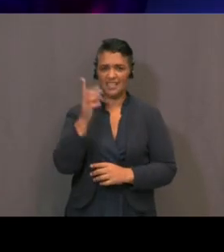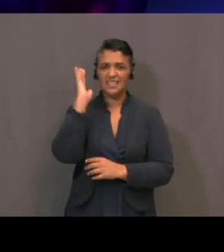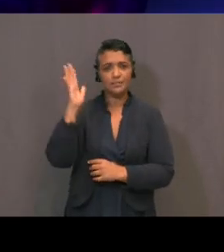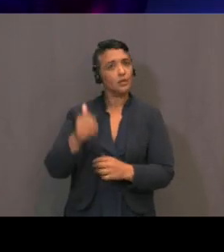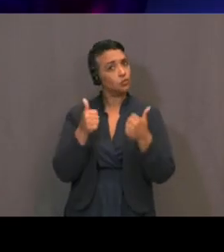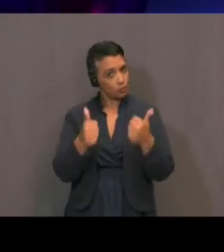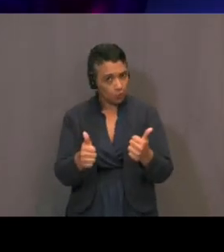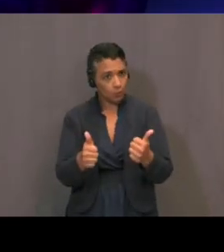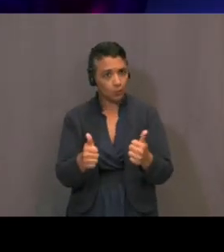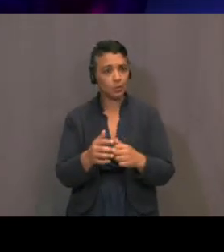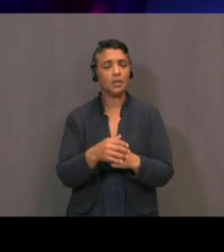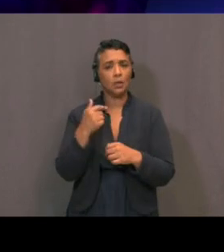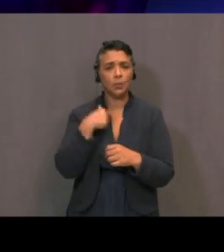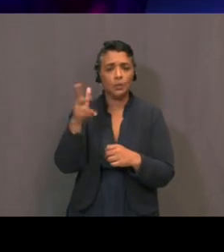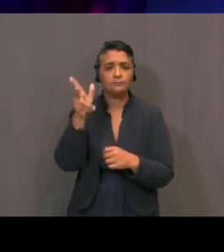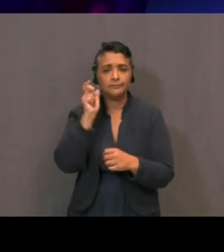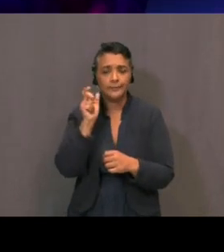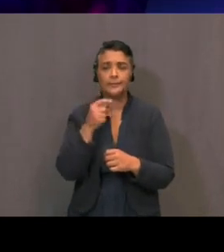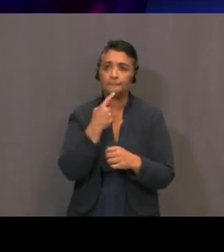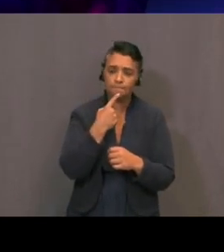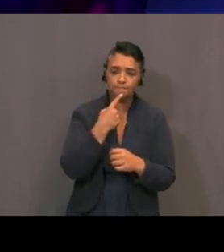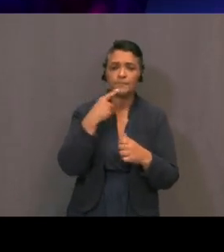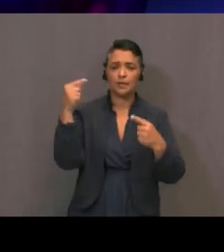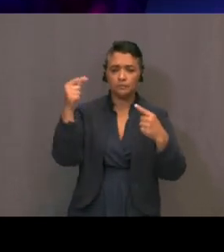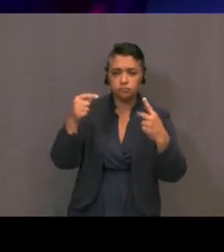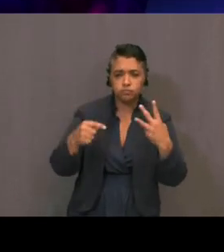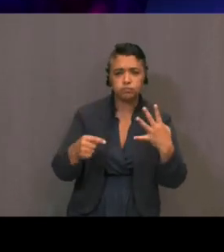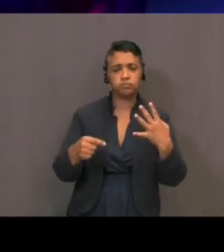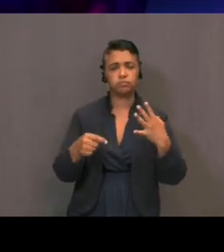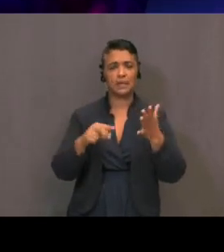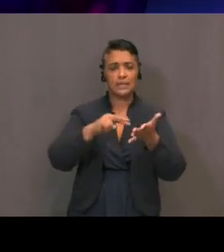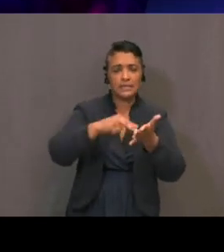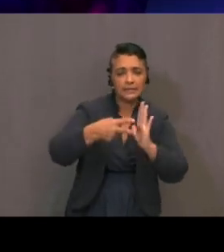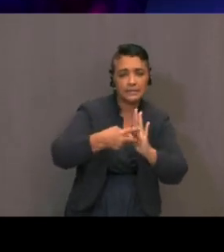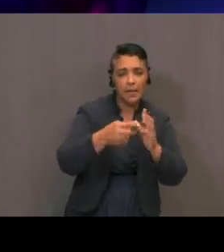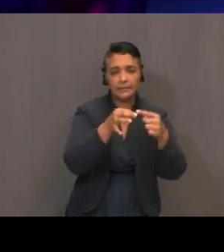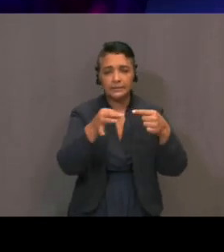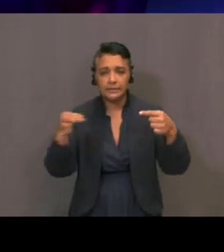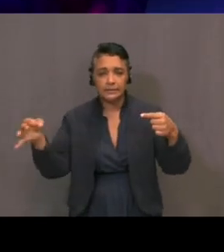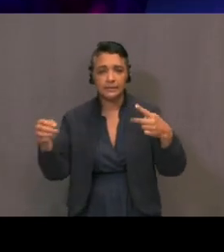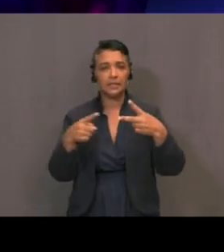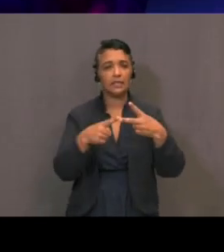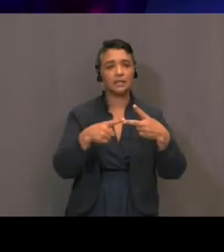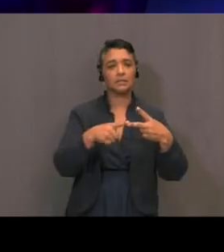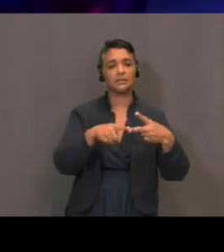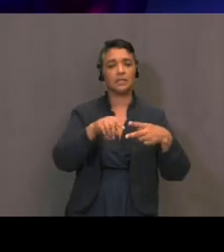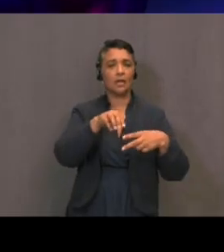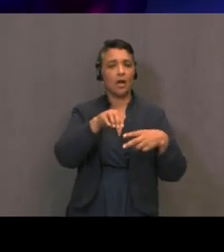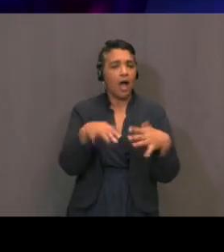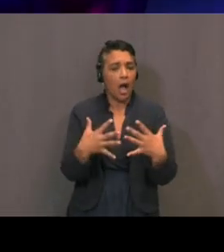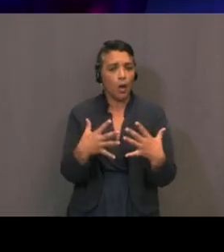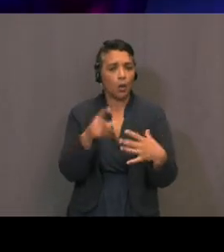agree. We've heard about Wittgenstein. We've heard about semantics, which look at modal verbs. Is it about could? Is it about